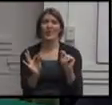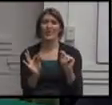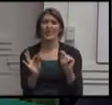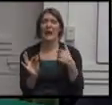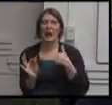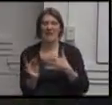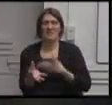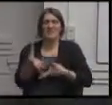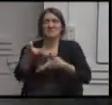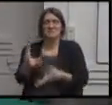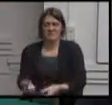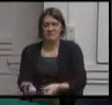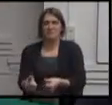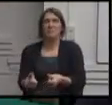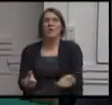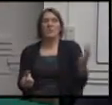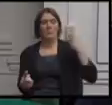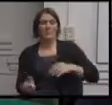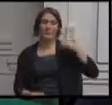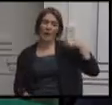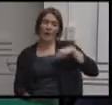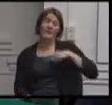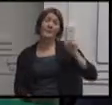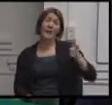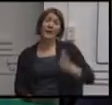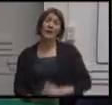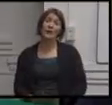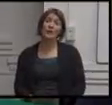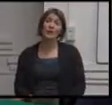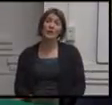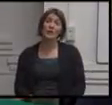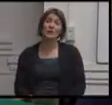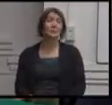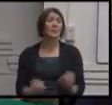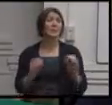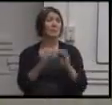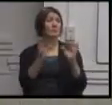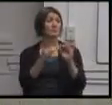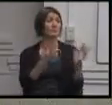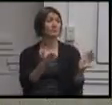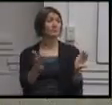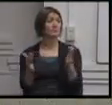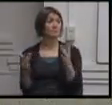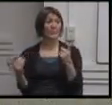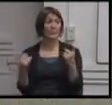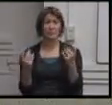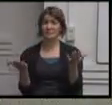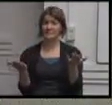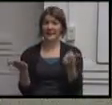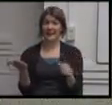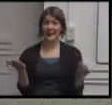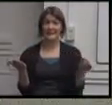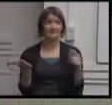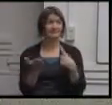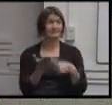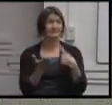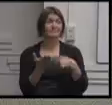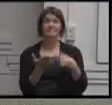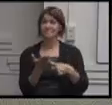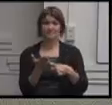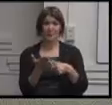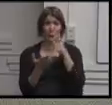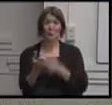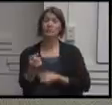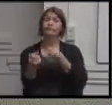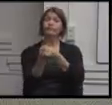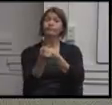do believe we get it back. Well, thank you. Any other comments or questions or discussion? Hearing none,